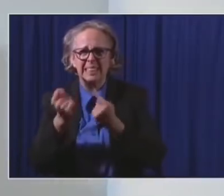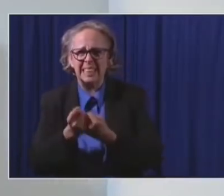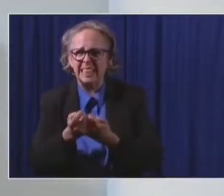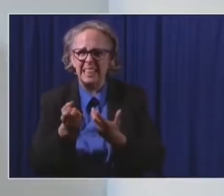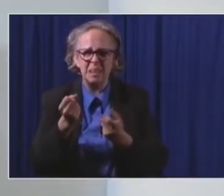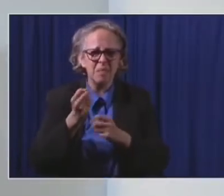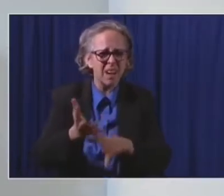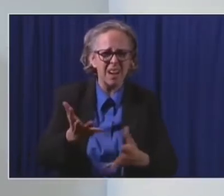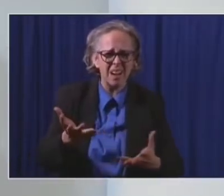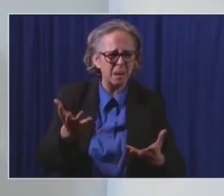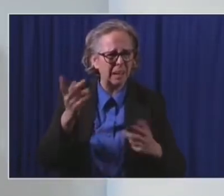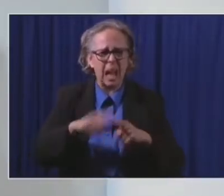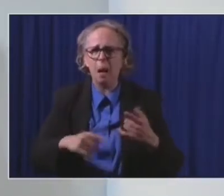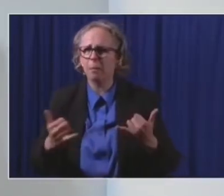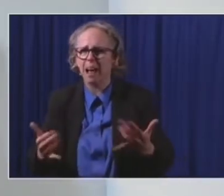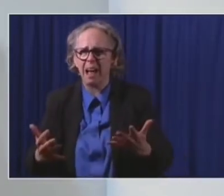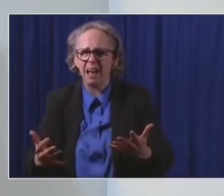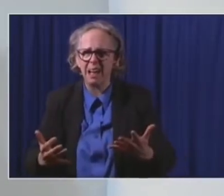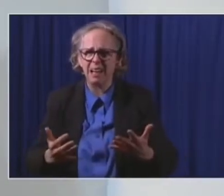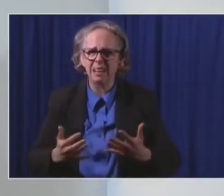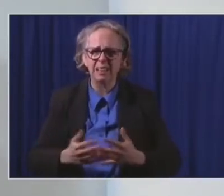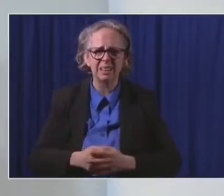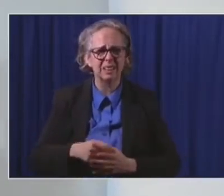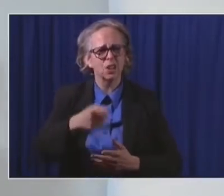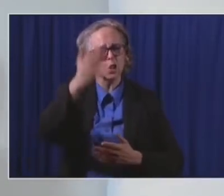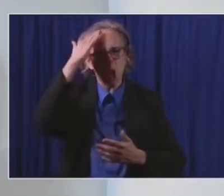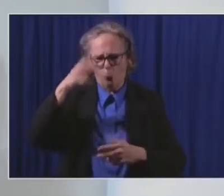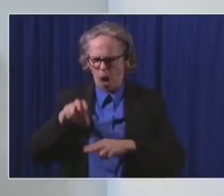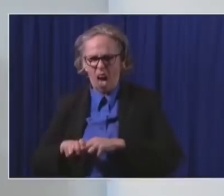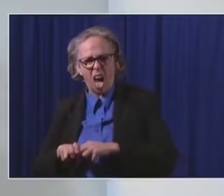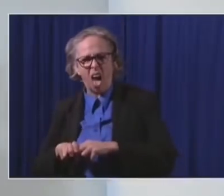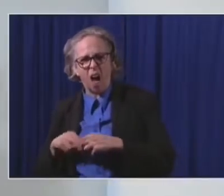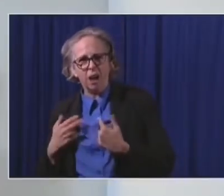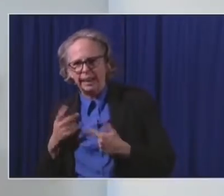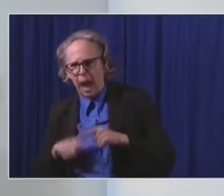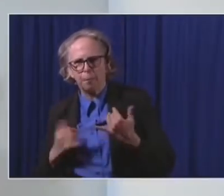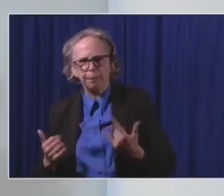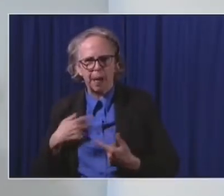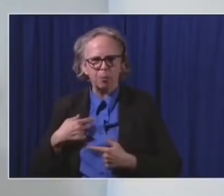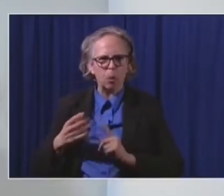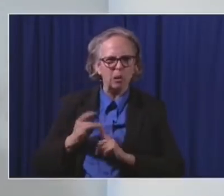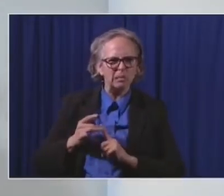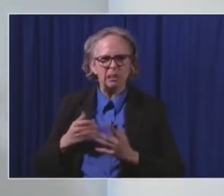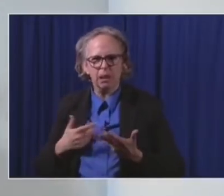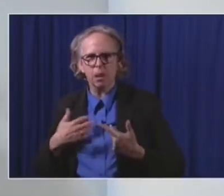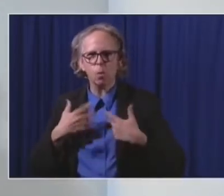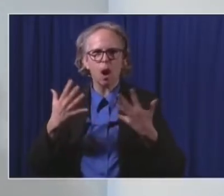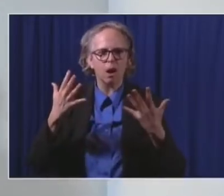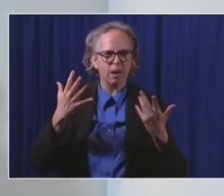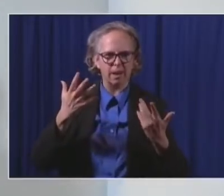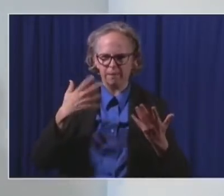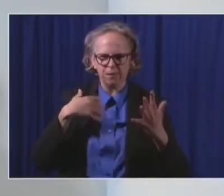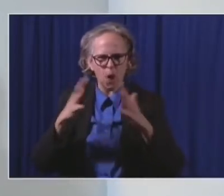sidelined. You're going to potentially cause your teammates to be sidelined. If you're a